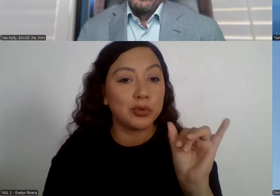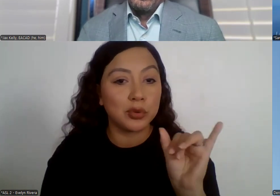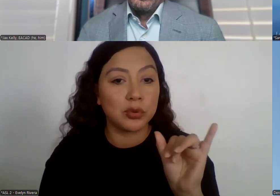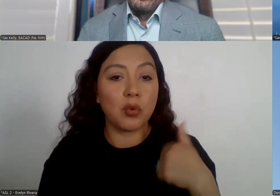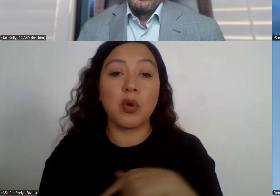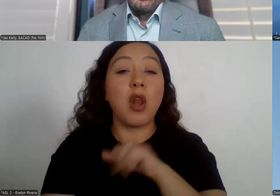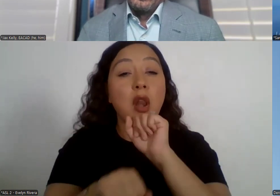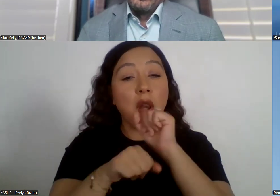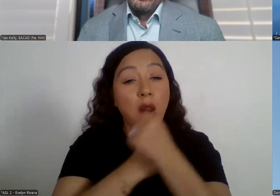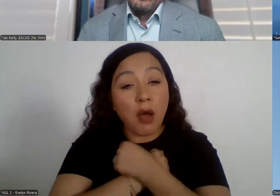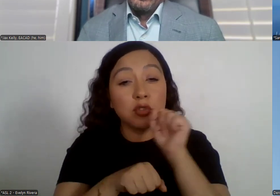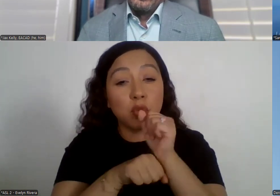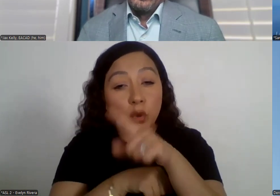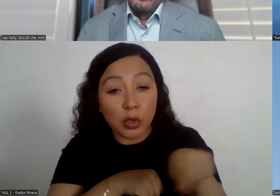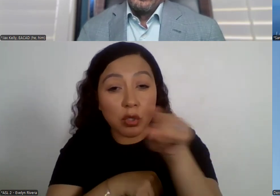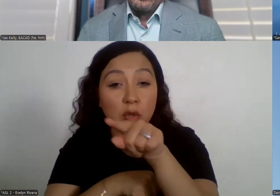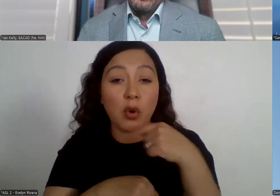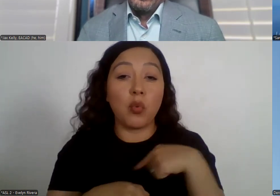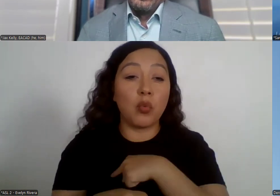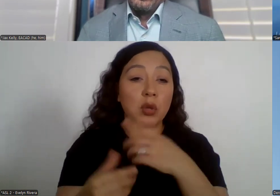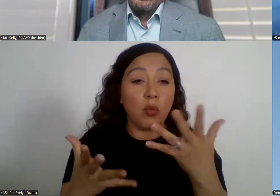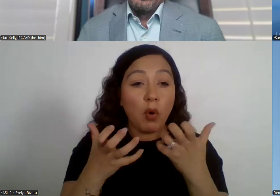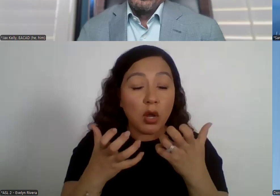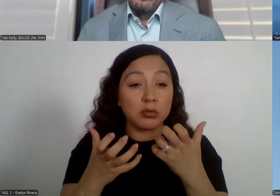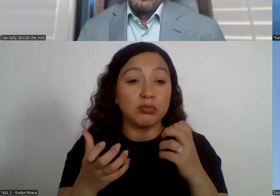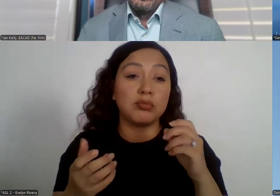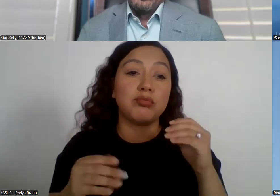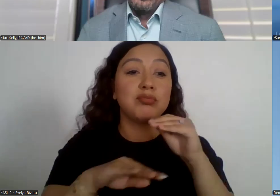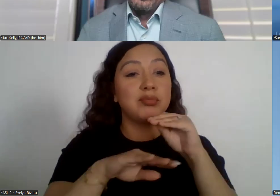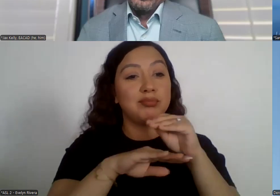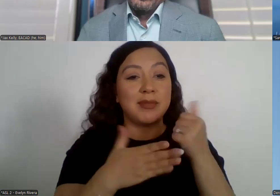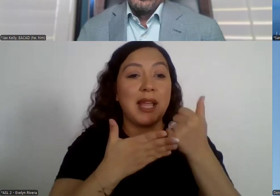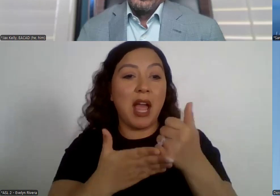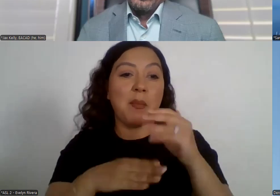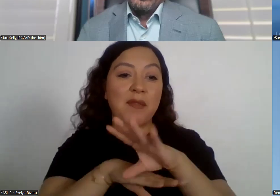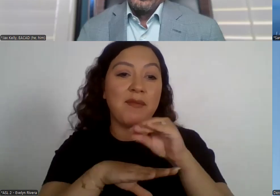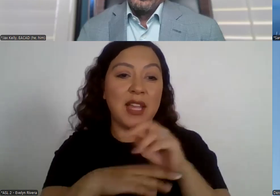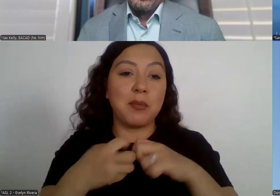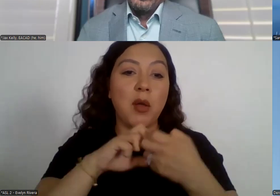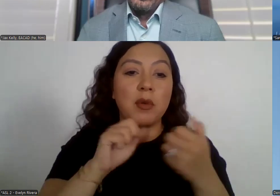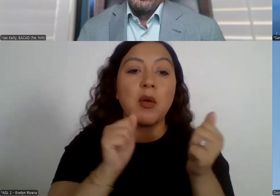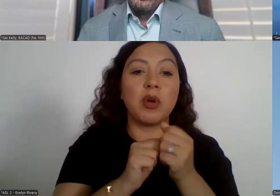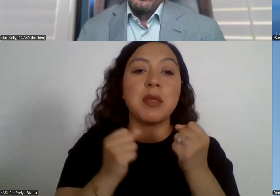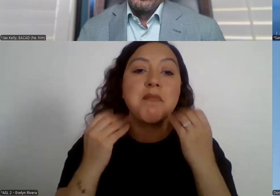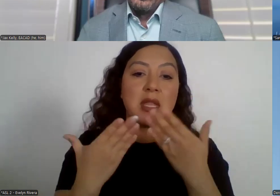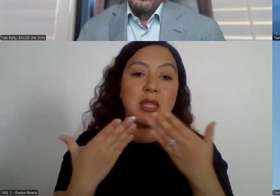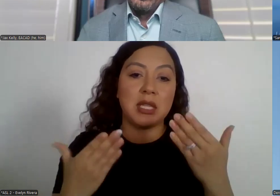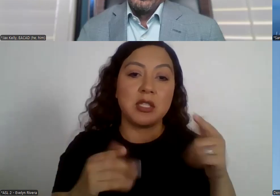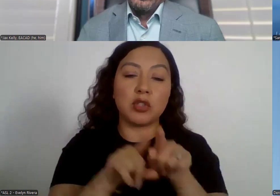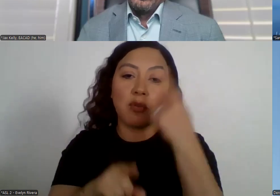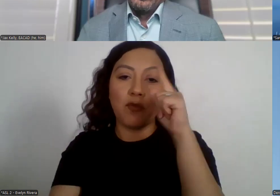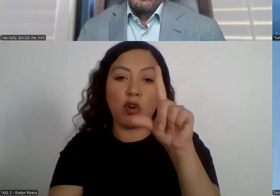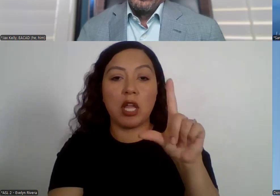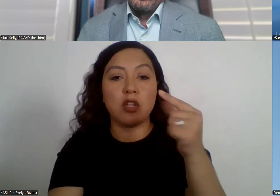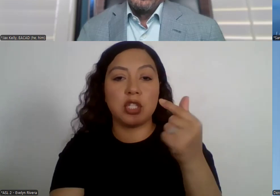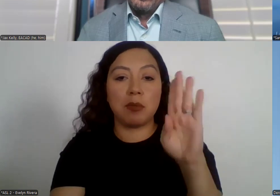HIV space is proposed changes to regulations under the Older Americans Act. We haven't quite seen them yet, but we